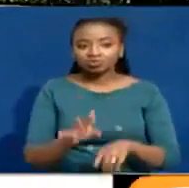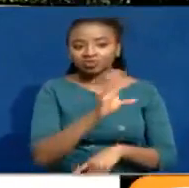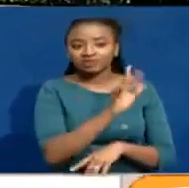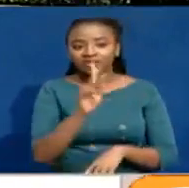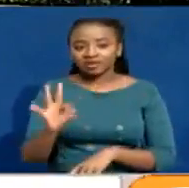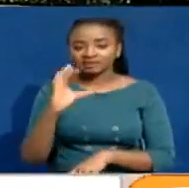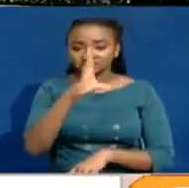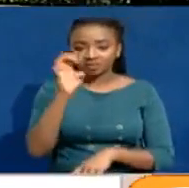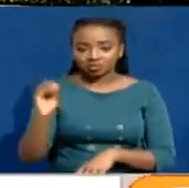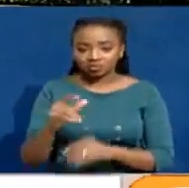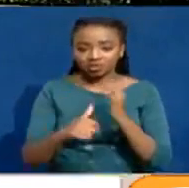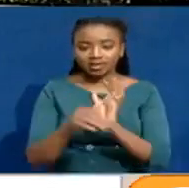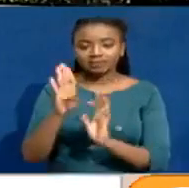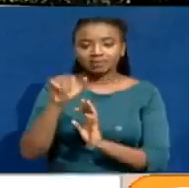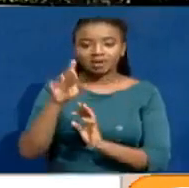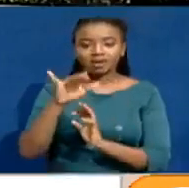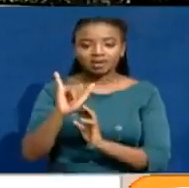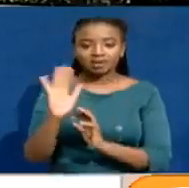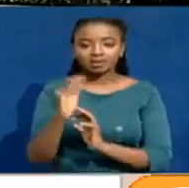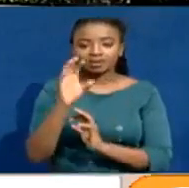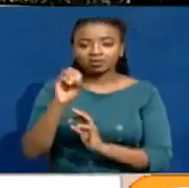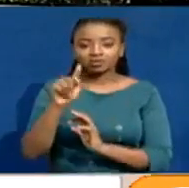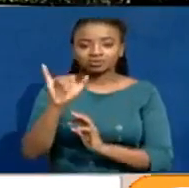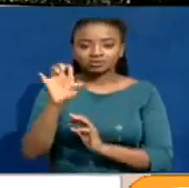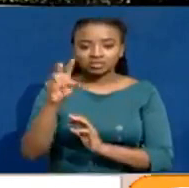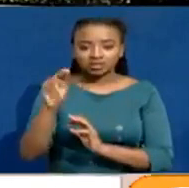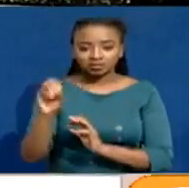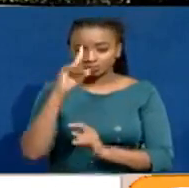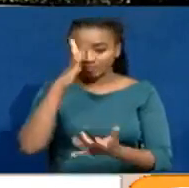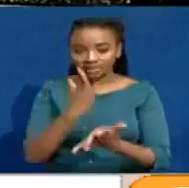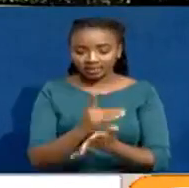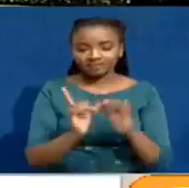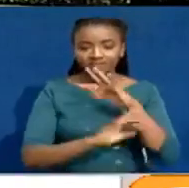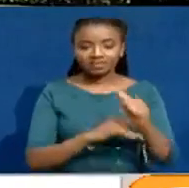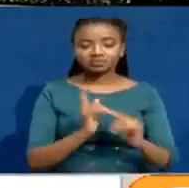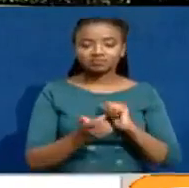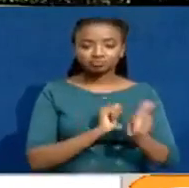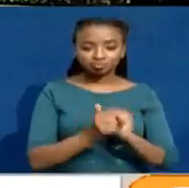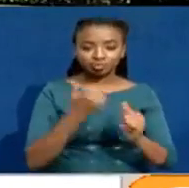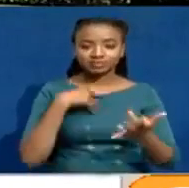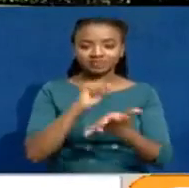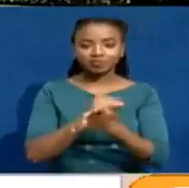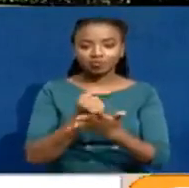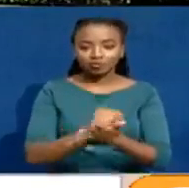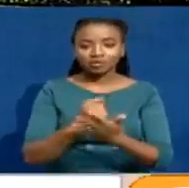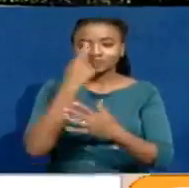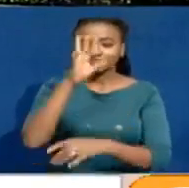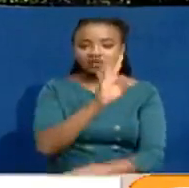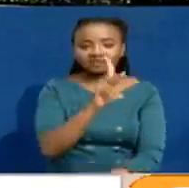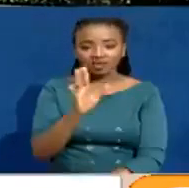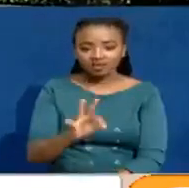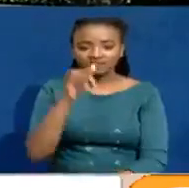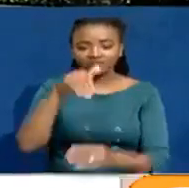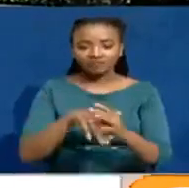Now, FKF CEO Barry Otieno is confident that the Ministry of Sports inspectors carrying out an audit of FKF